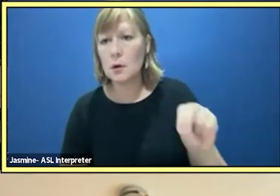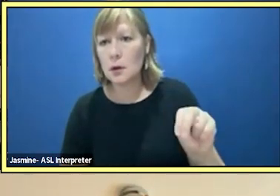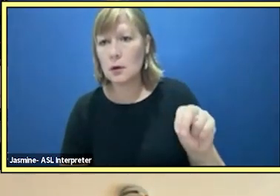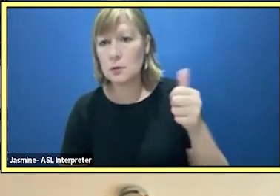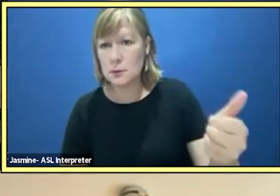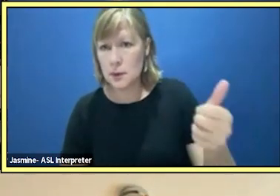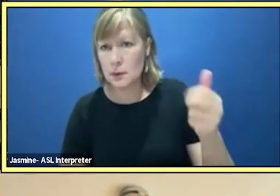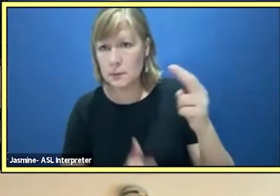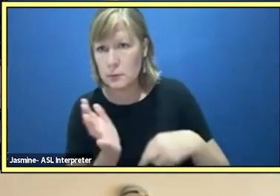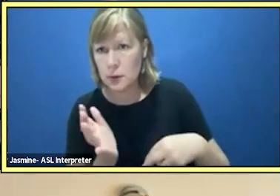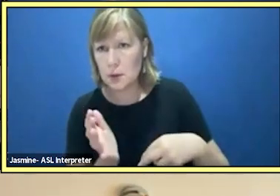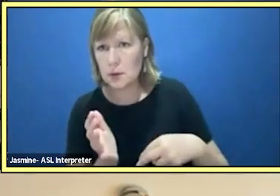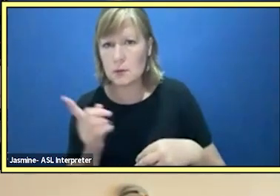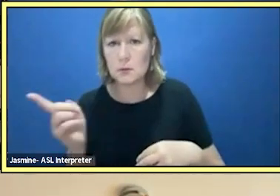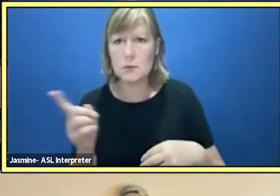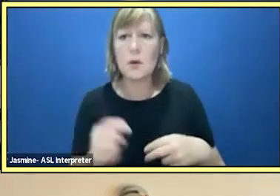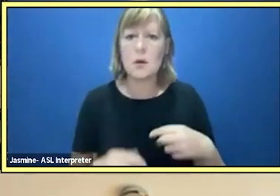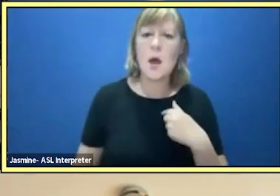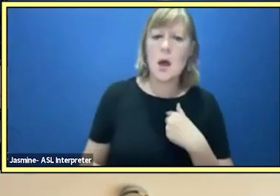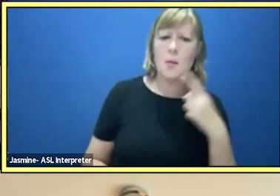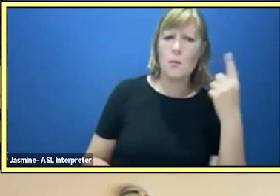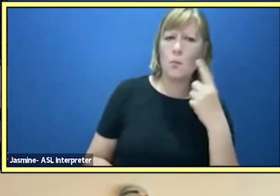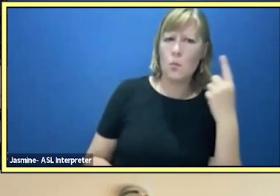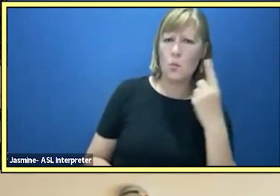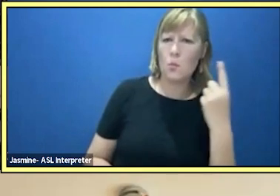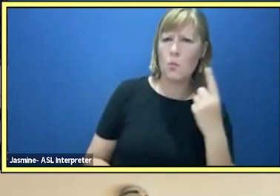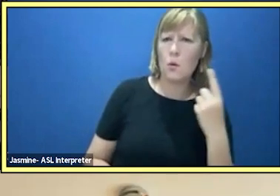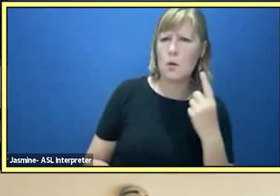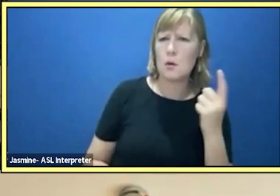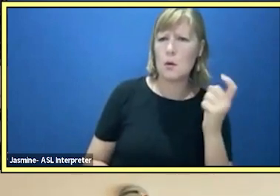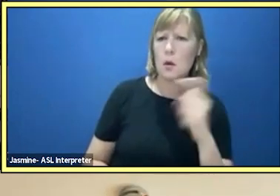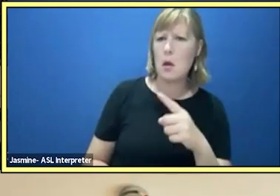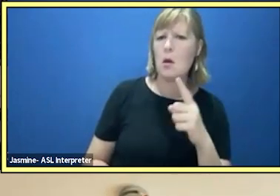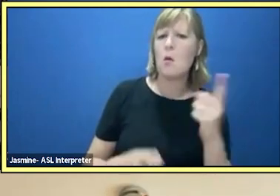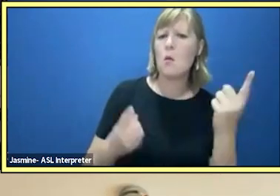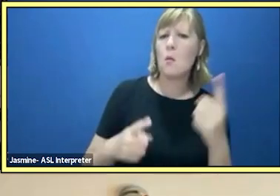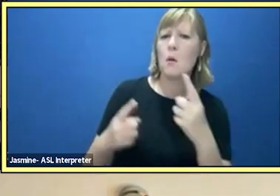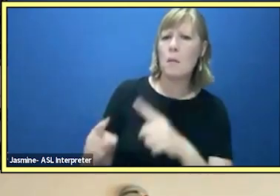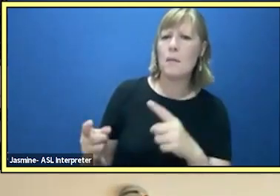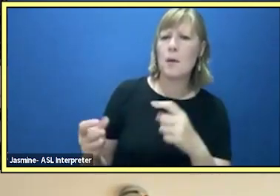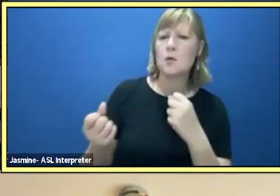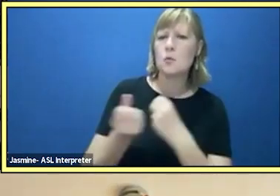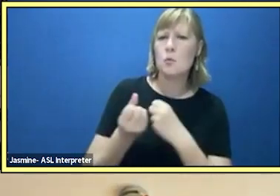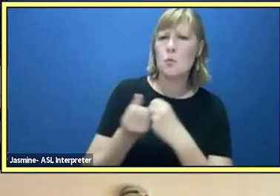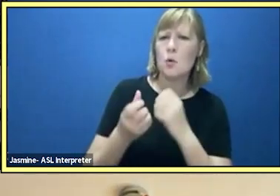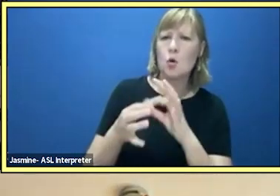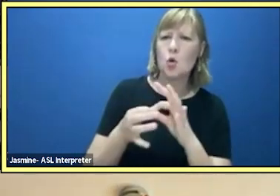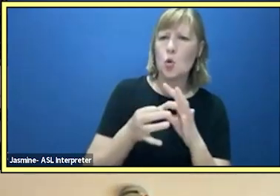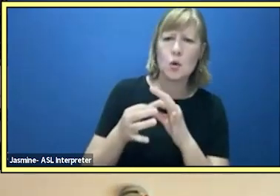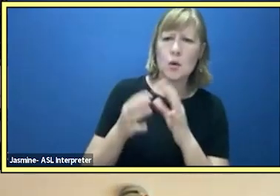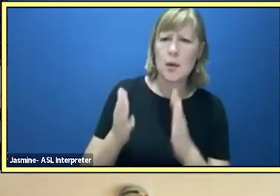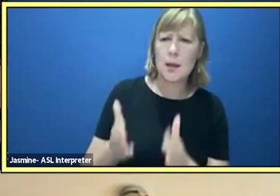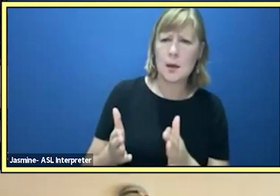I was wondering what happens to the support coordinators who are at the agencies now? Are we